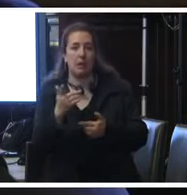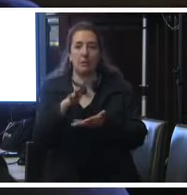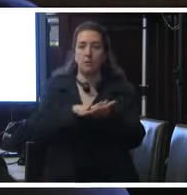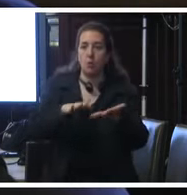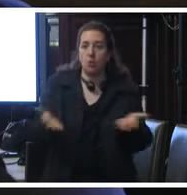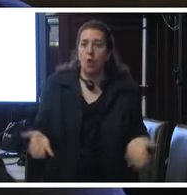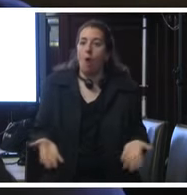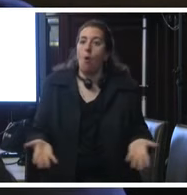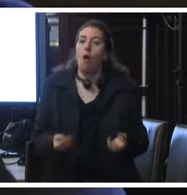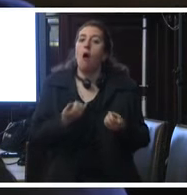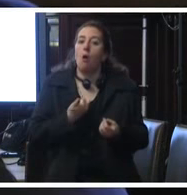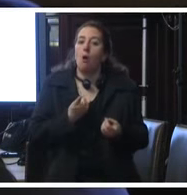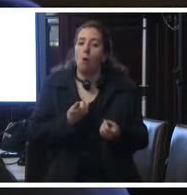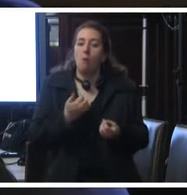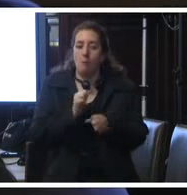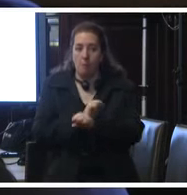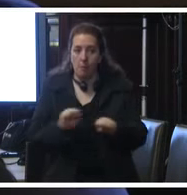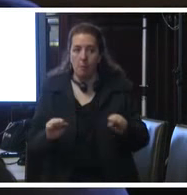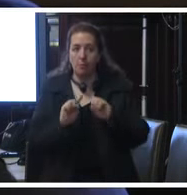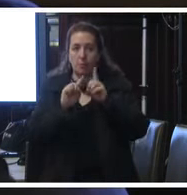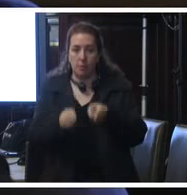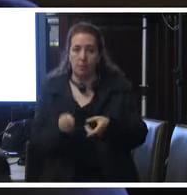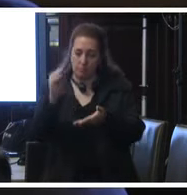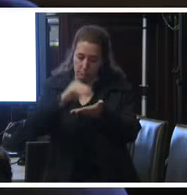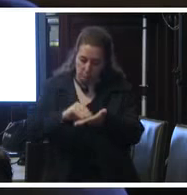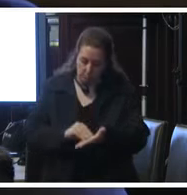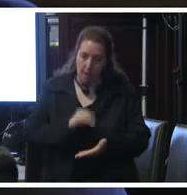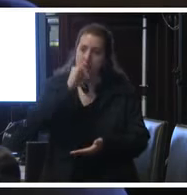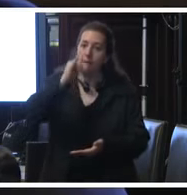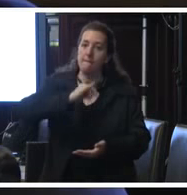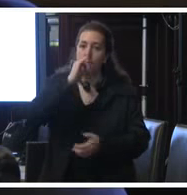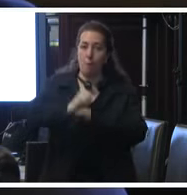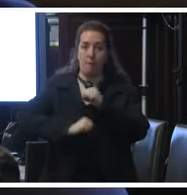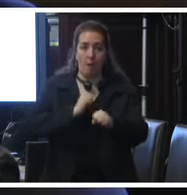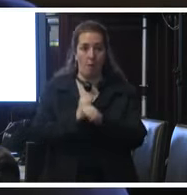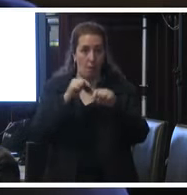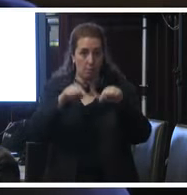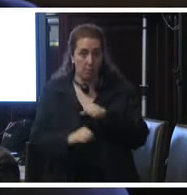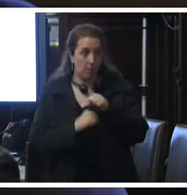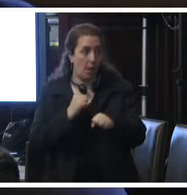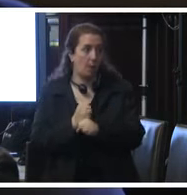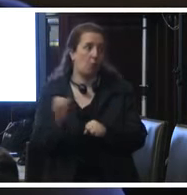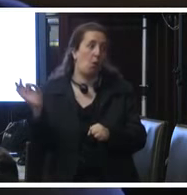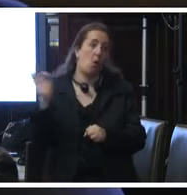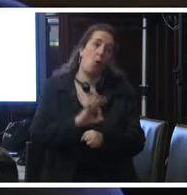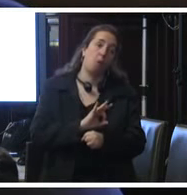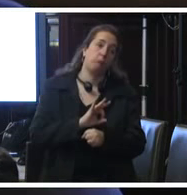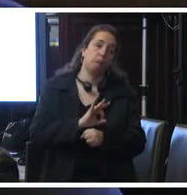she was threatened and how she is now, so that we can include her in our annual report this